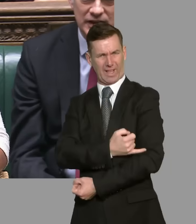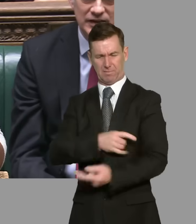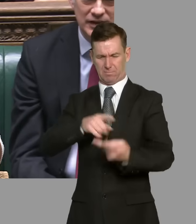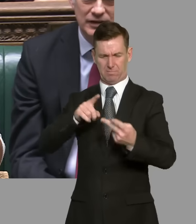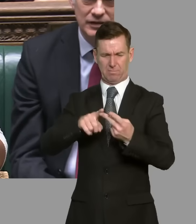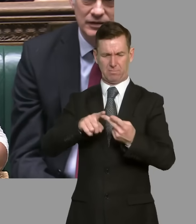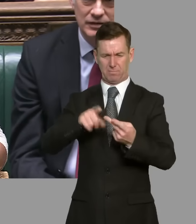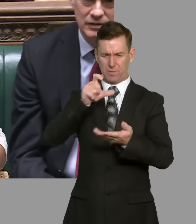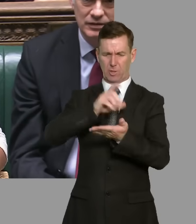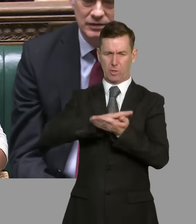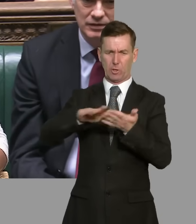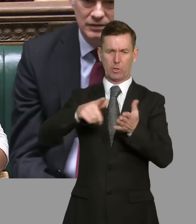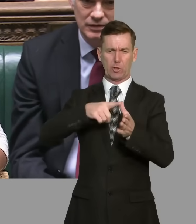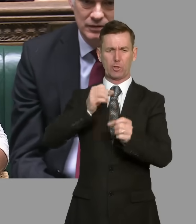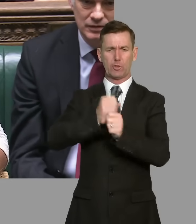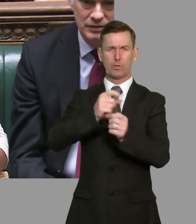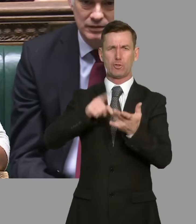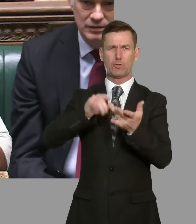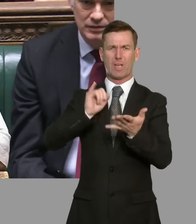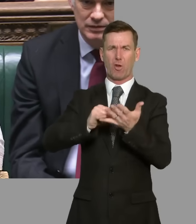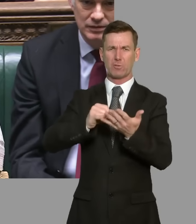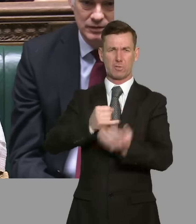weak. On protecting